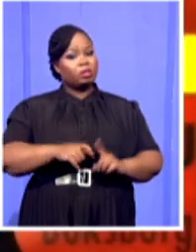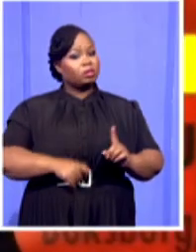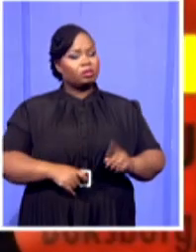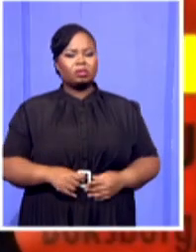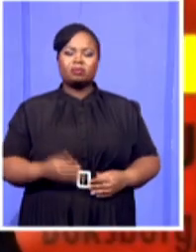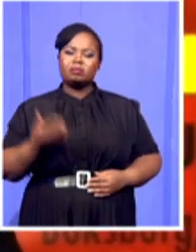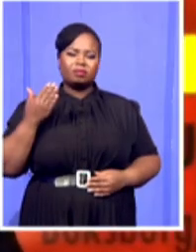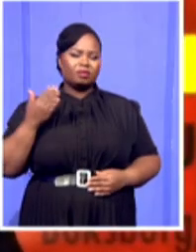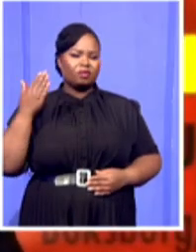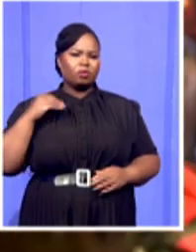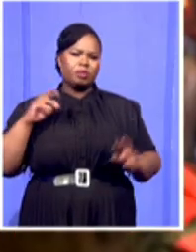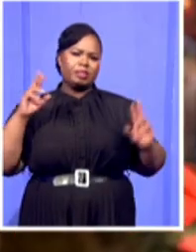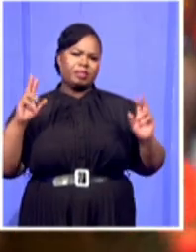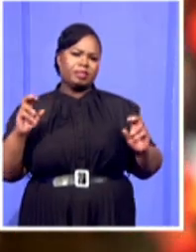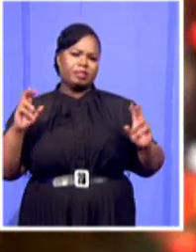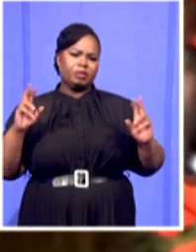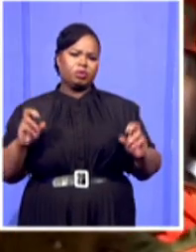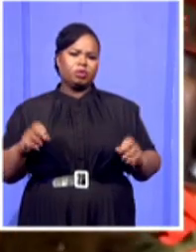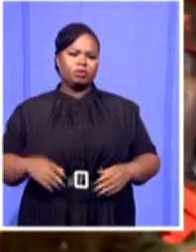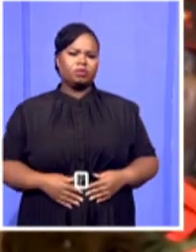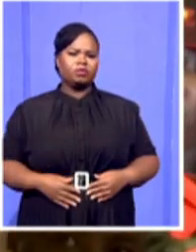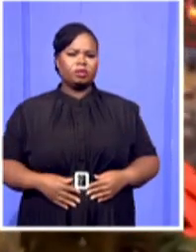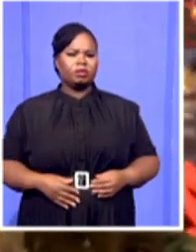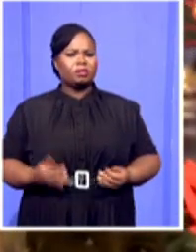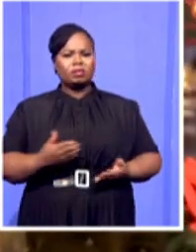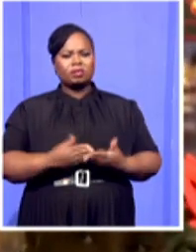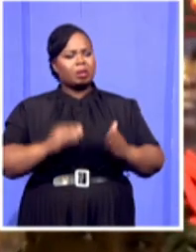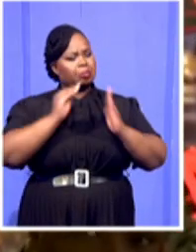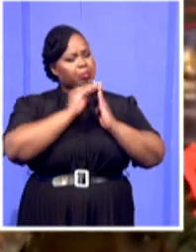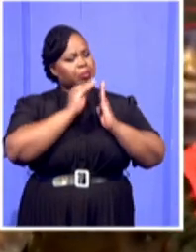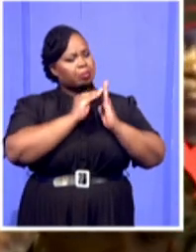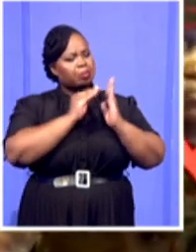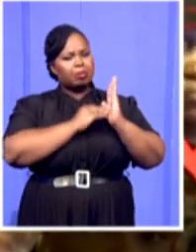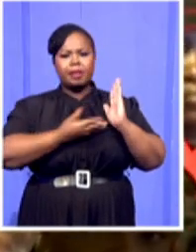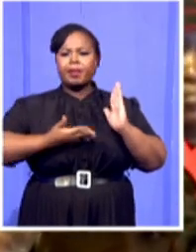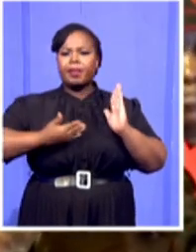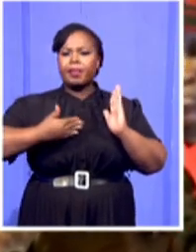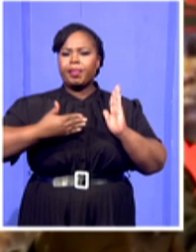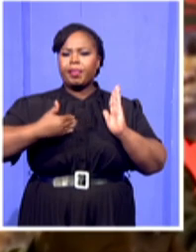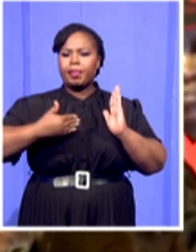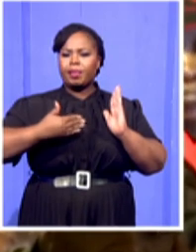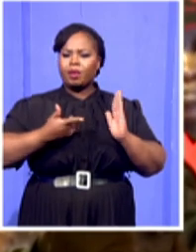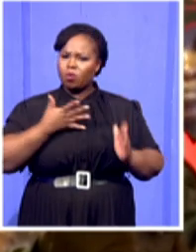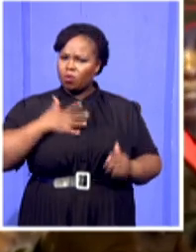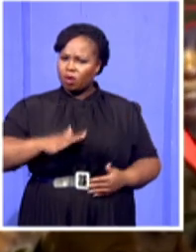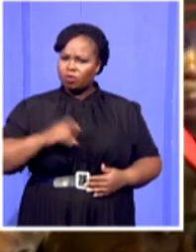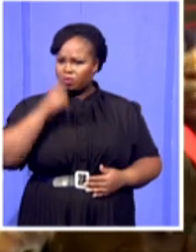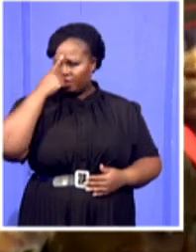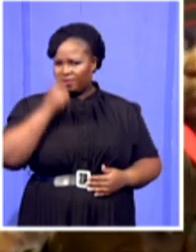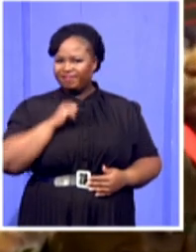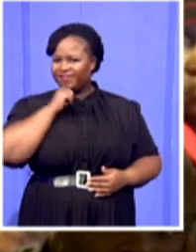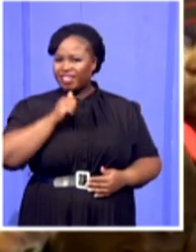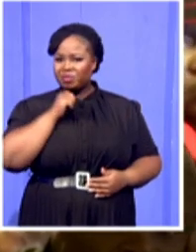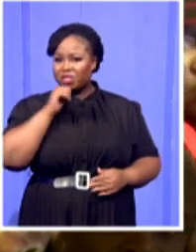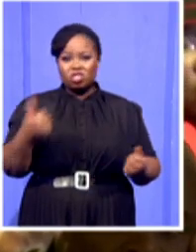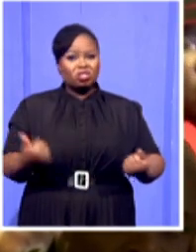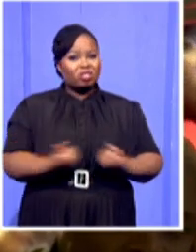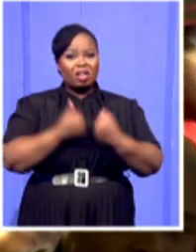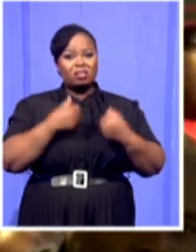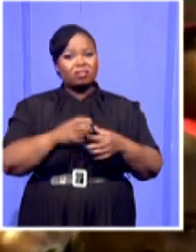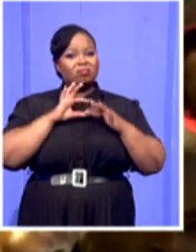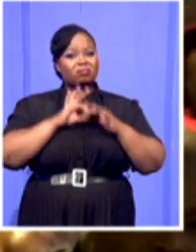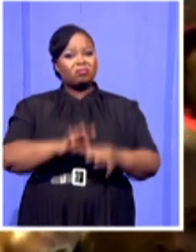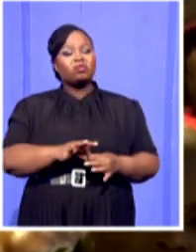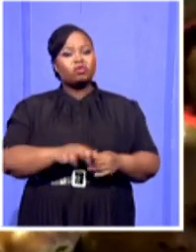with issues of minutes which were not reflected in the program. We want to believe that even if there are challenges related